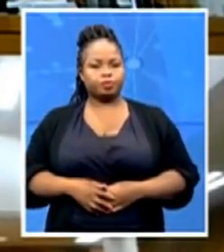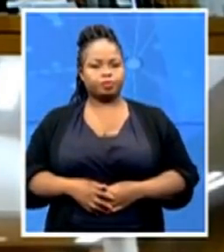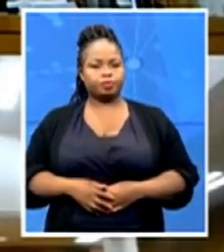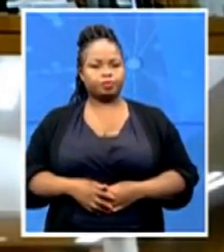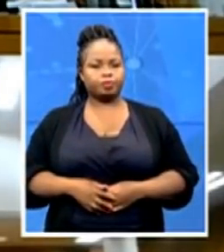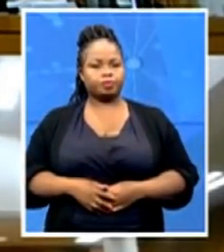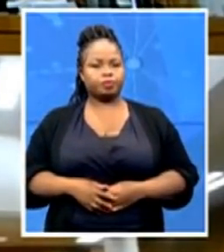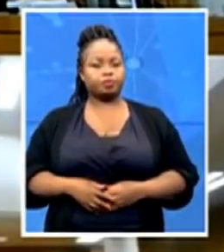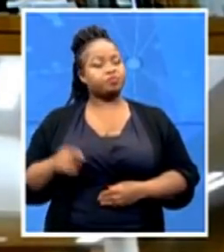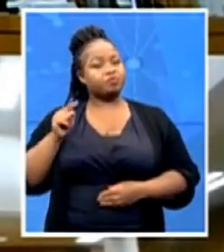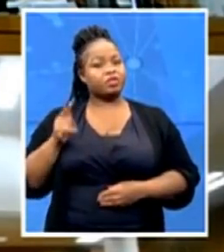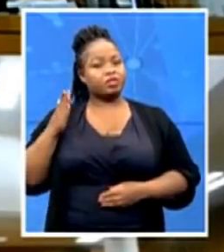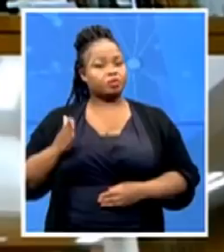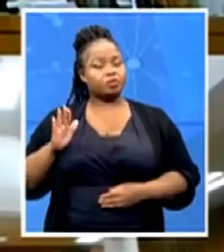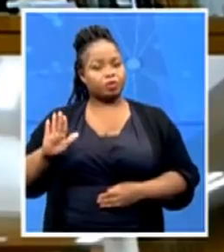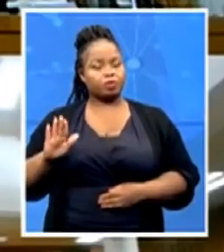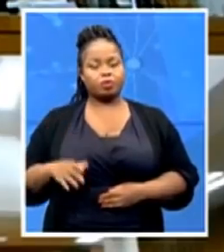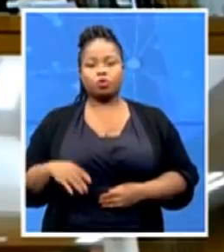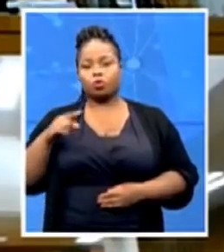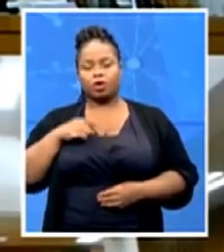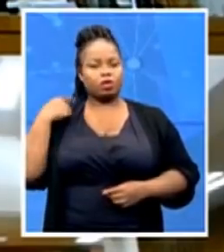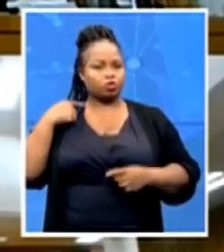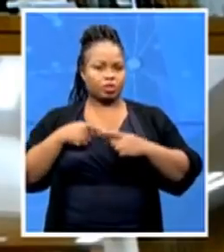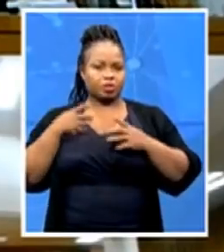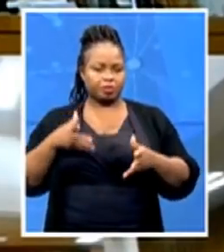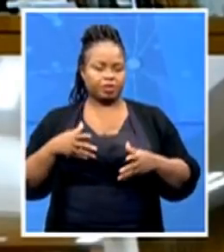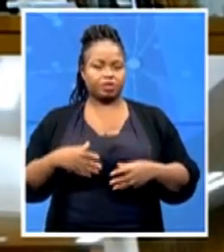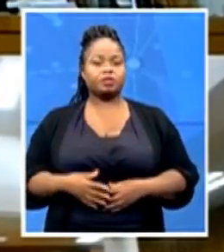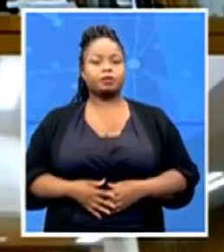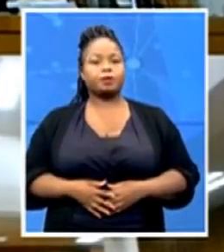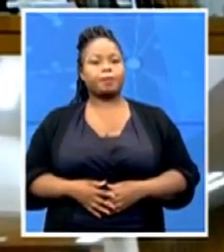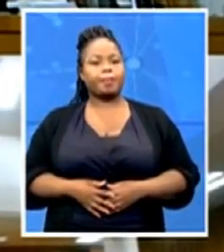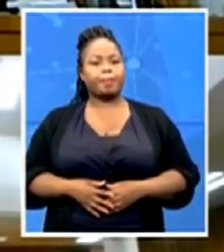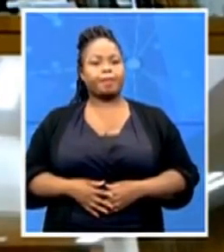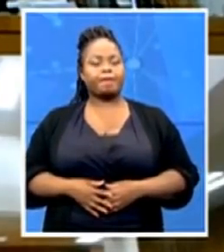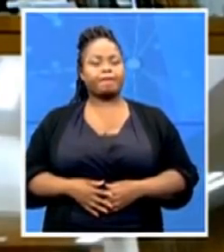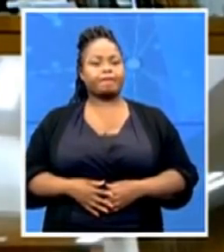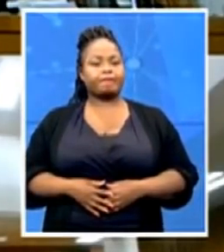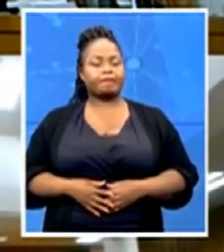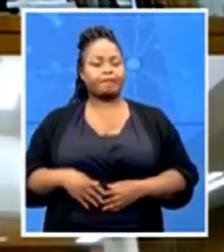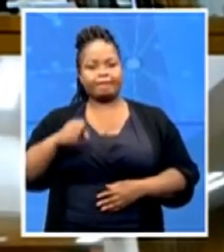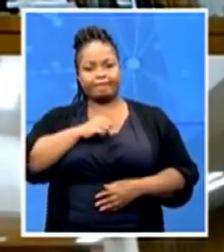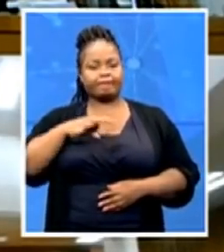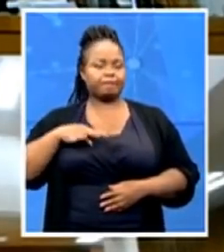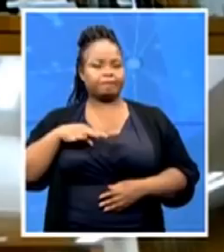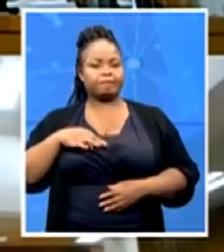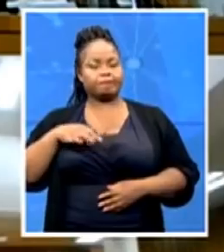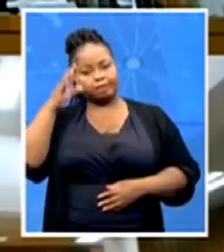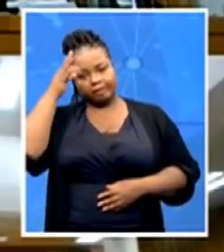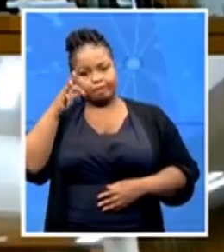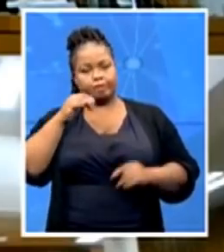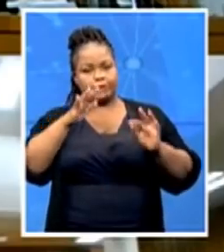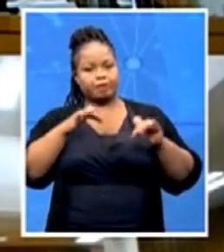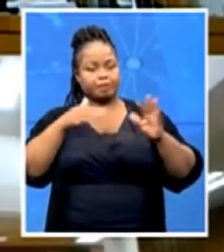that extent, the office bearer is, of course, entitled to consider and challenge